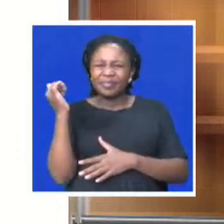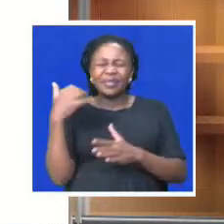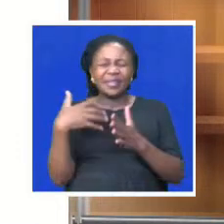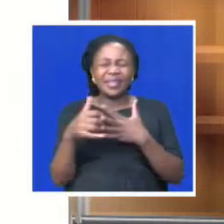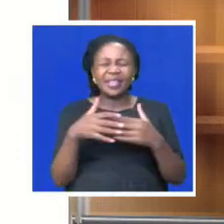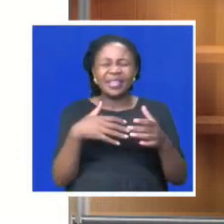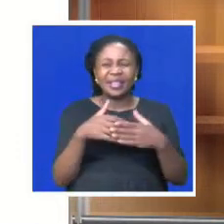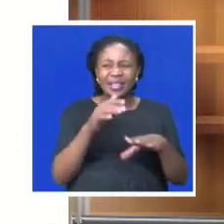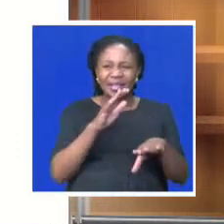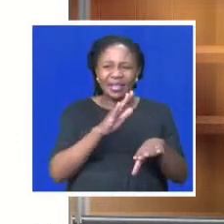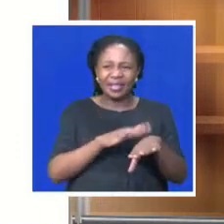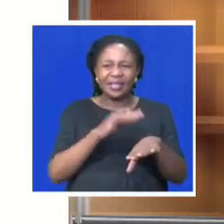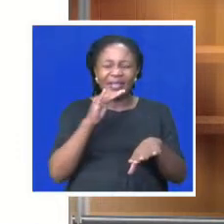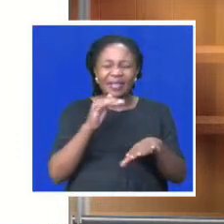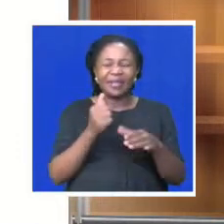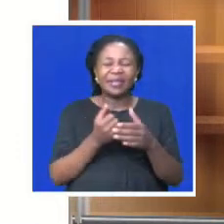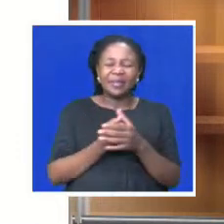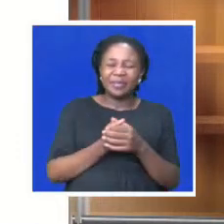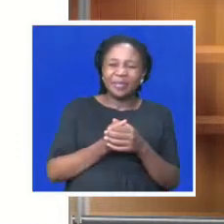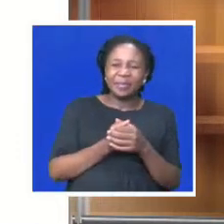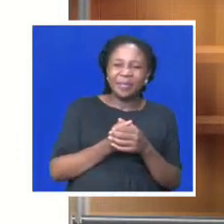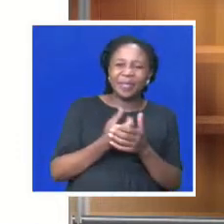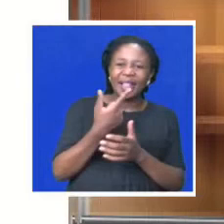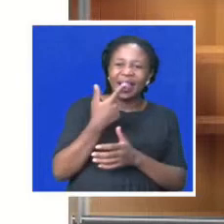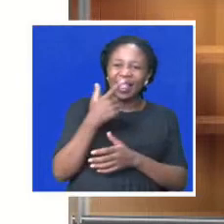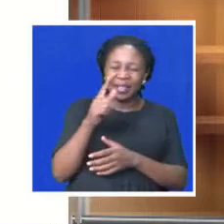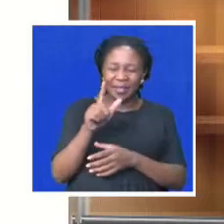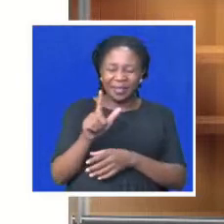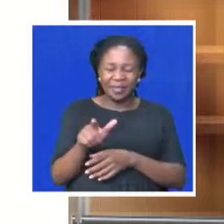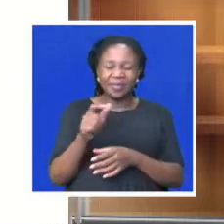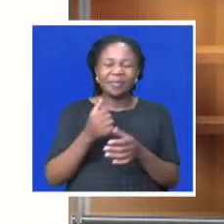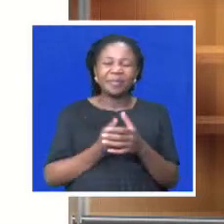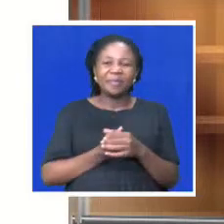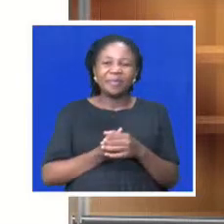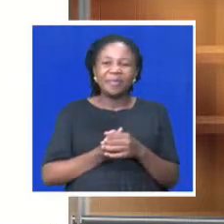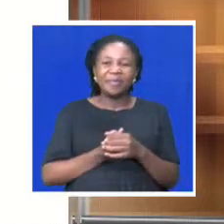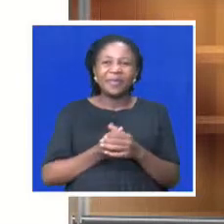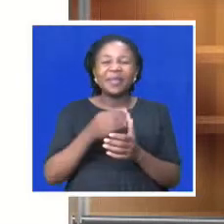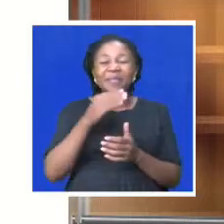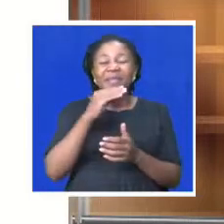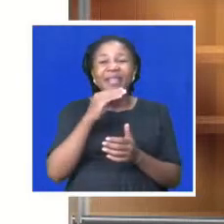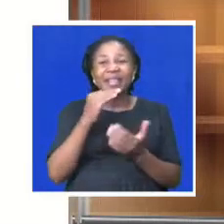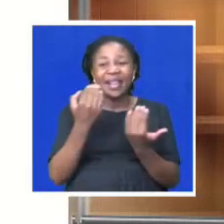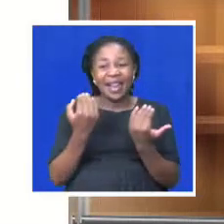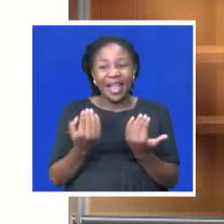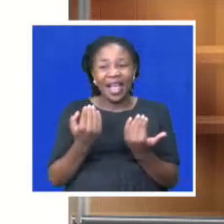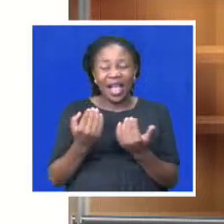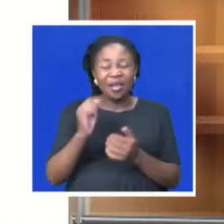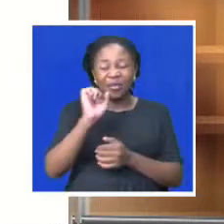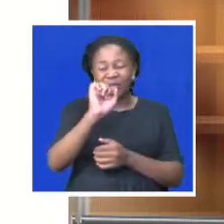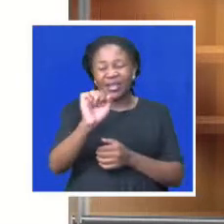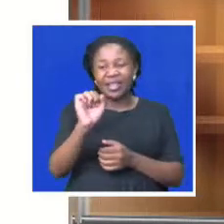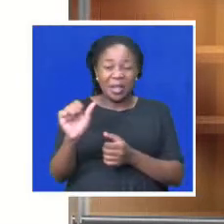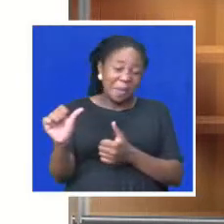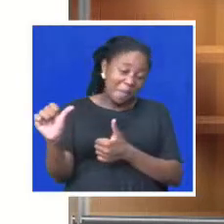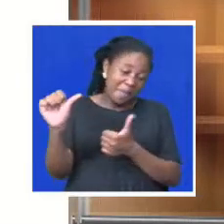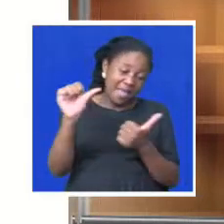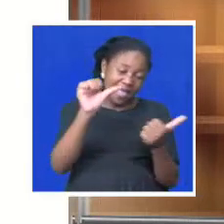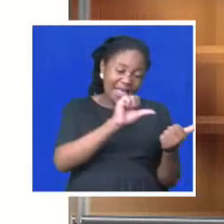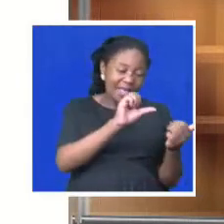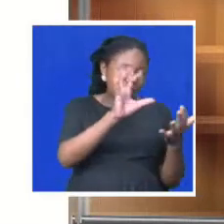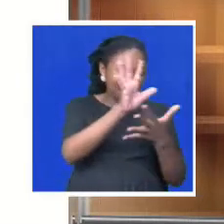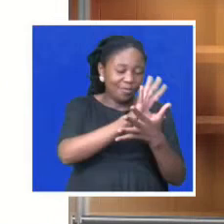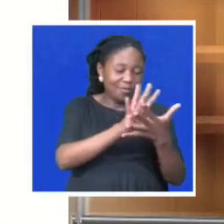you taste. So I want you to go back to the narrative text to look for those things, tiny things